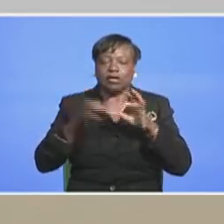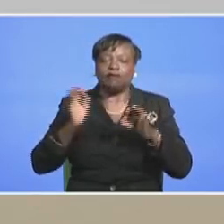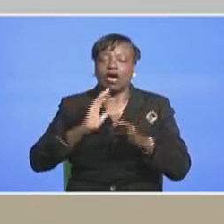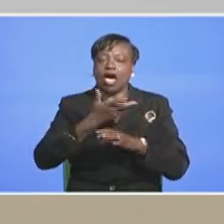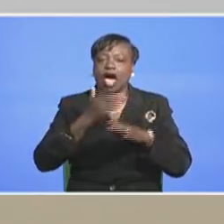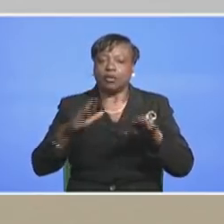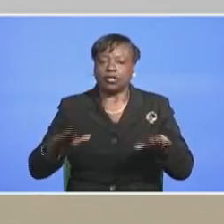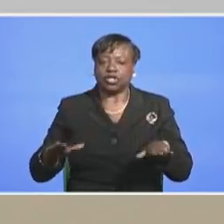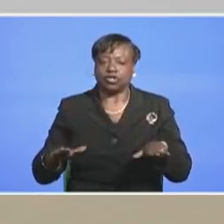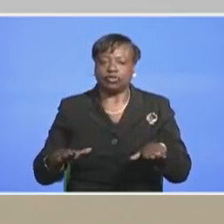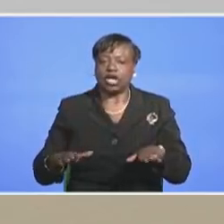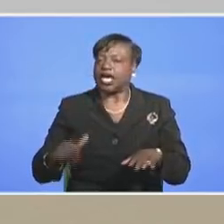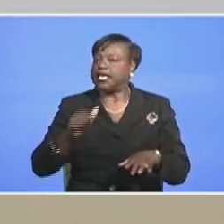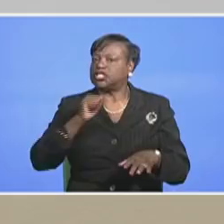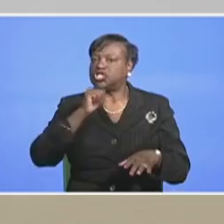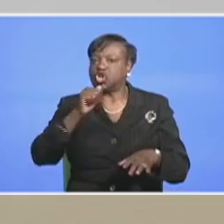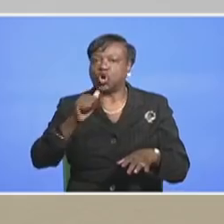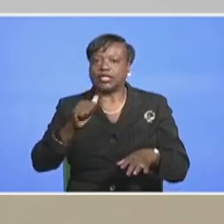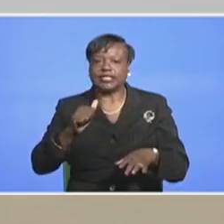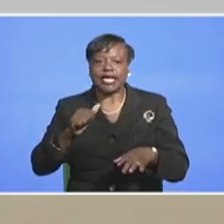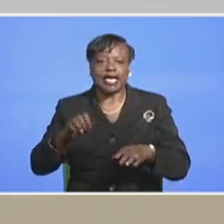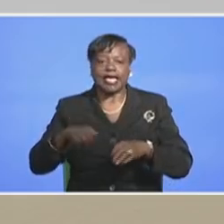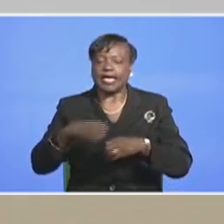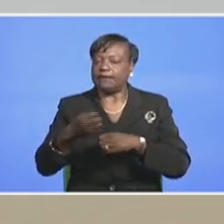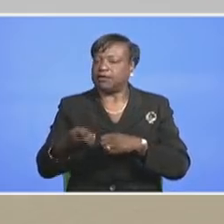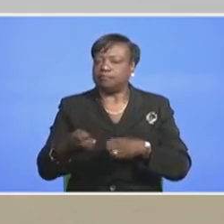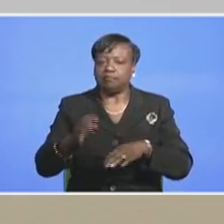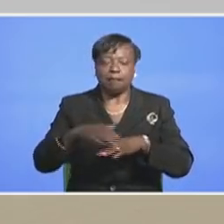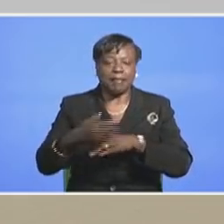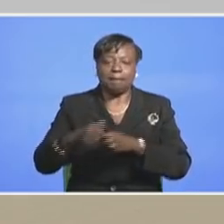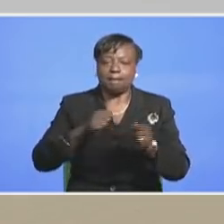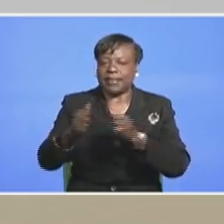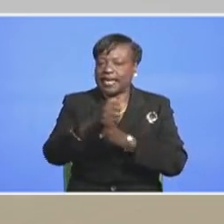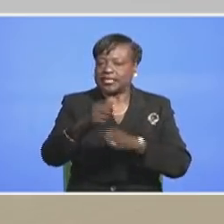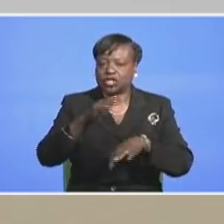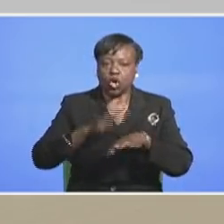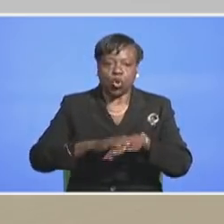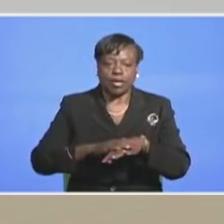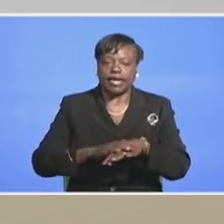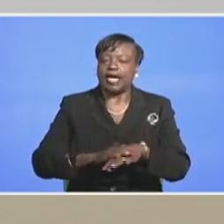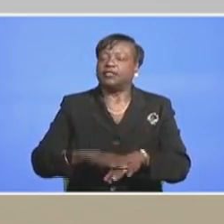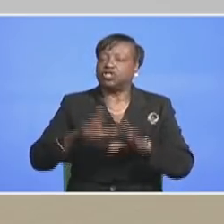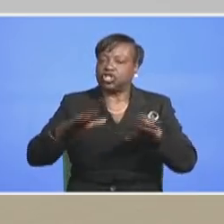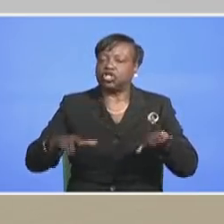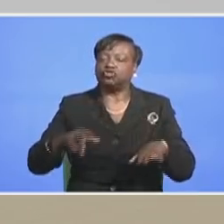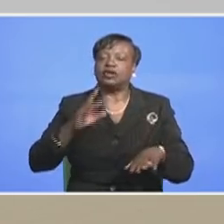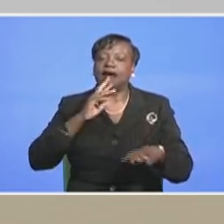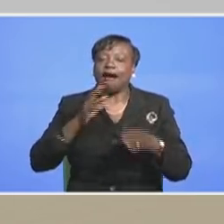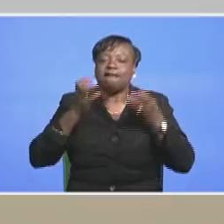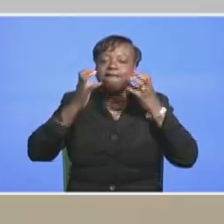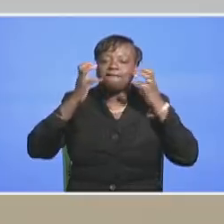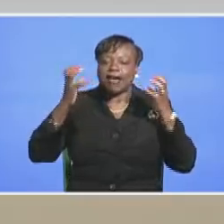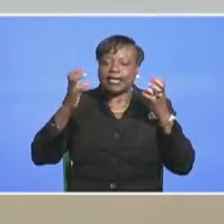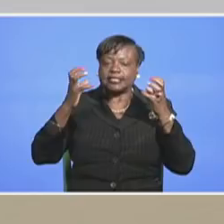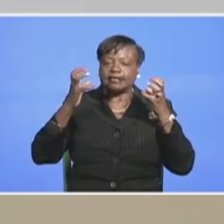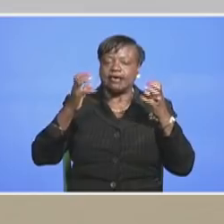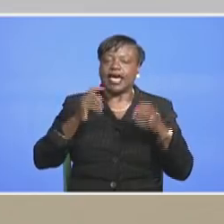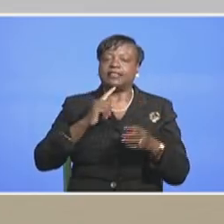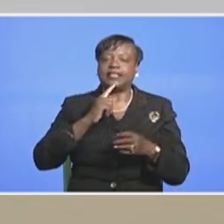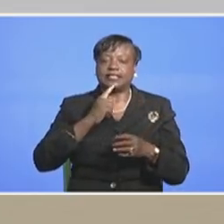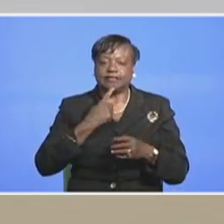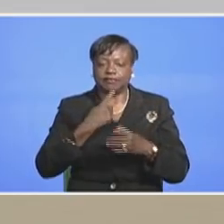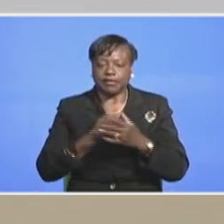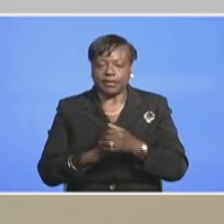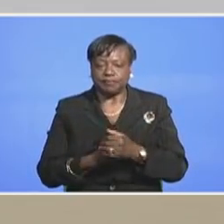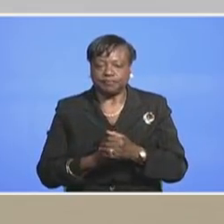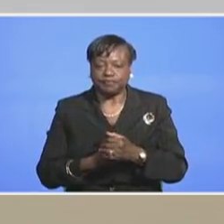not inherited, it's not big boned. The kids are fat and they're suffering because of it. Overweight and obese kids